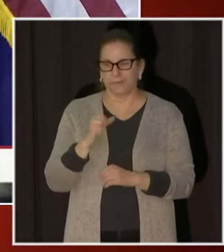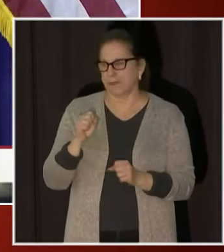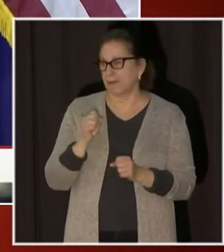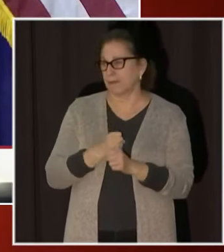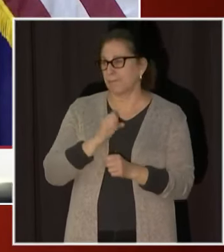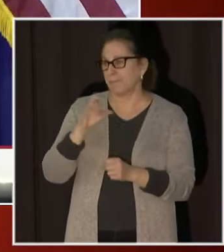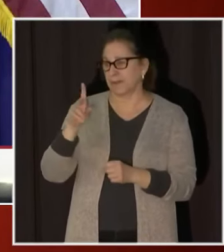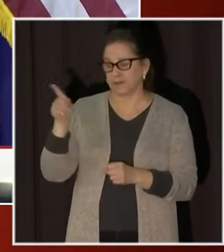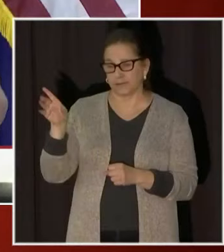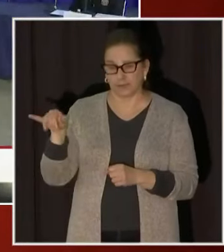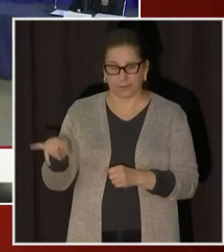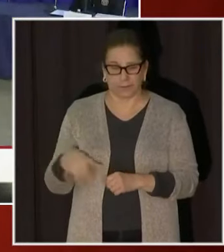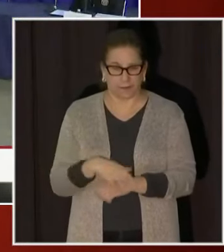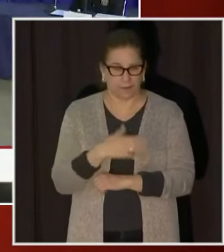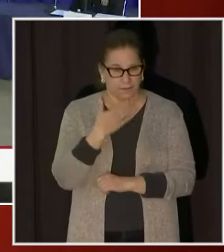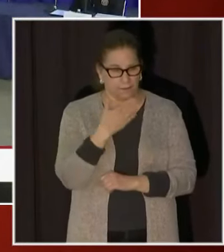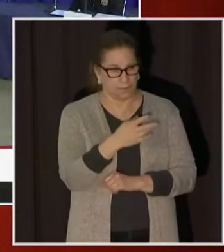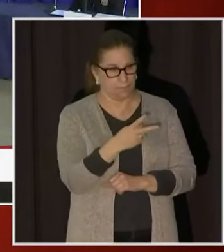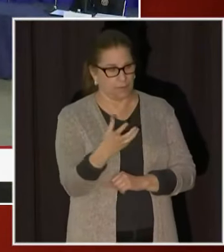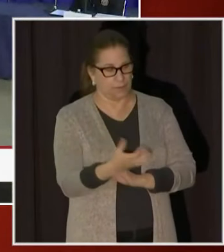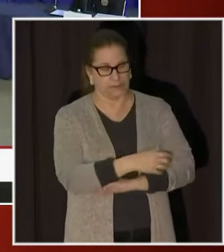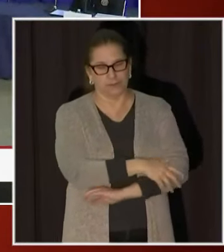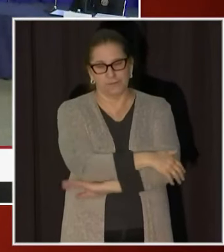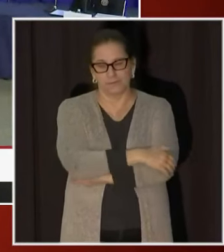much. Yes.